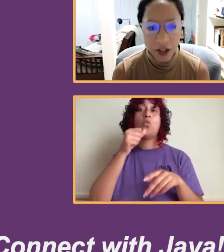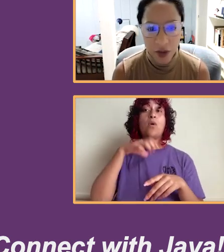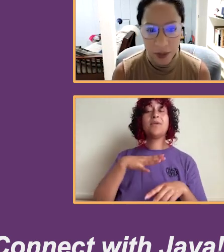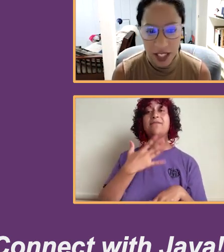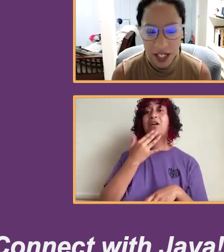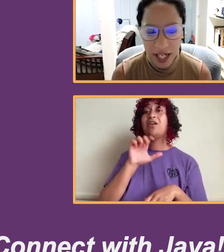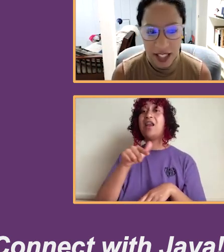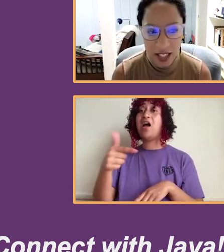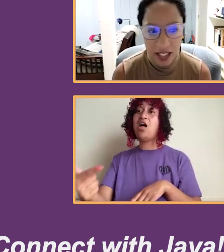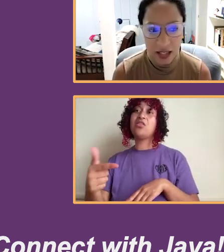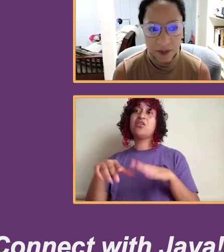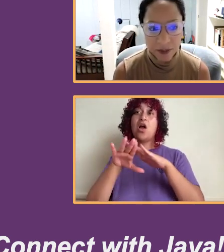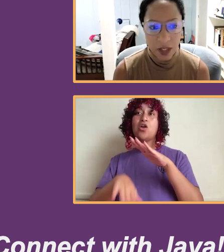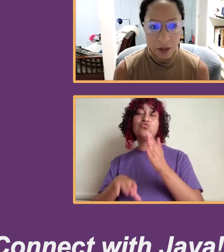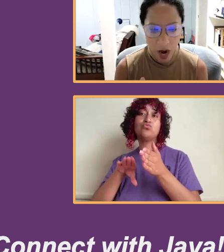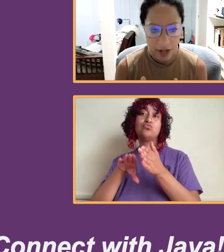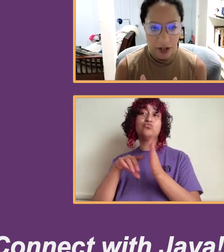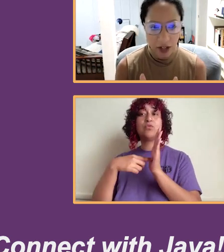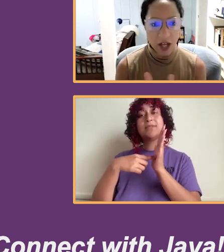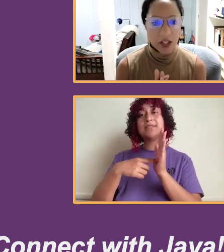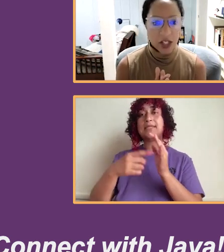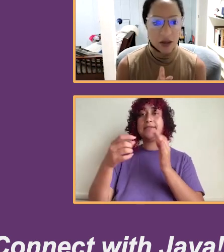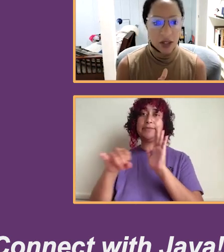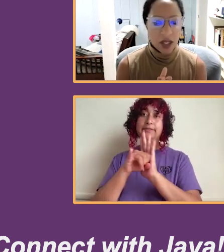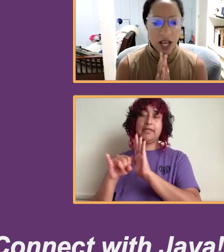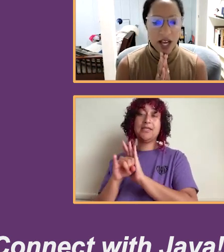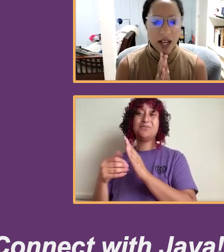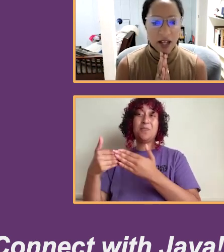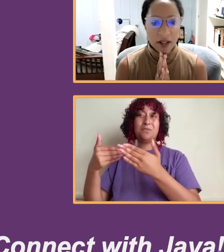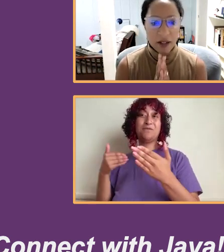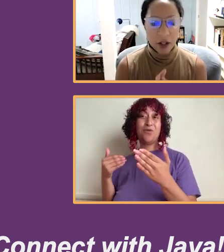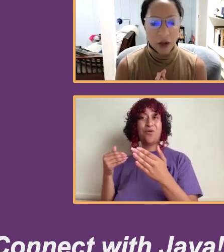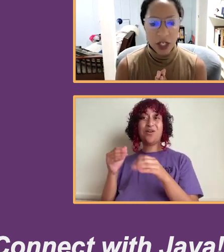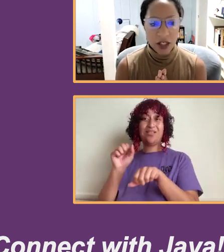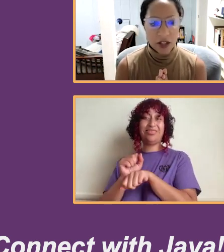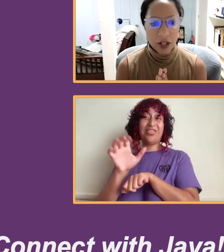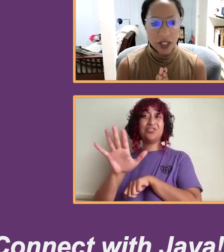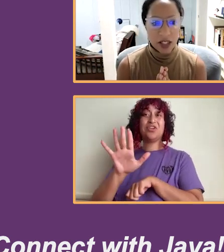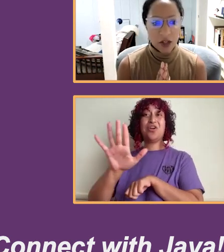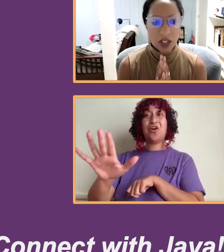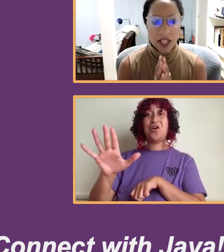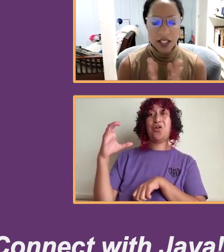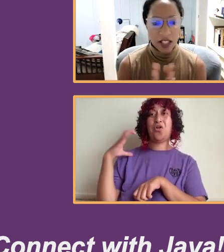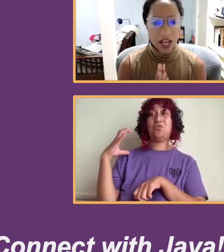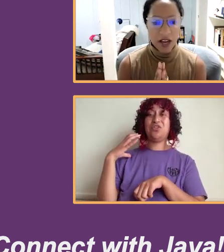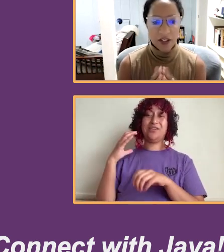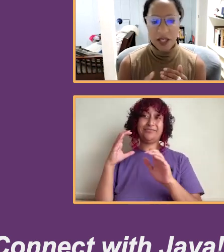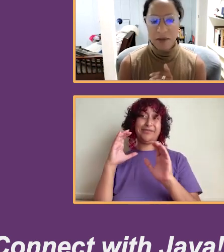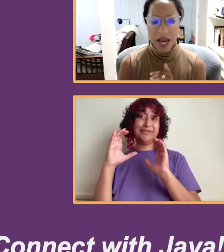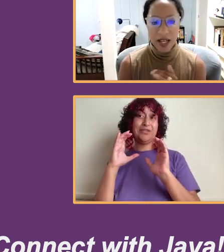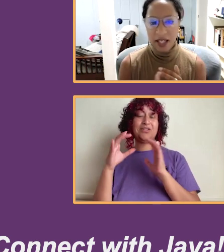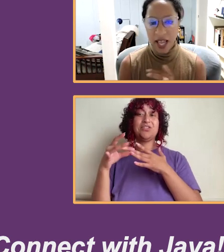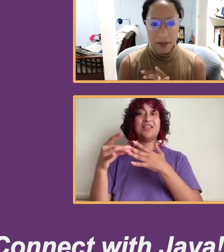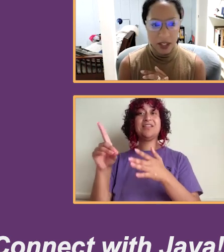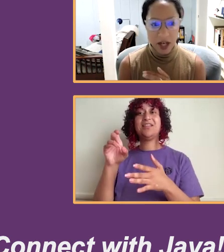other underrepresented identities. Prior to launching her coaching and consulting, she led DEI efforts